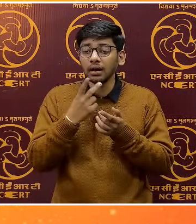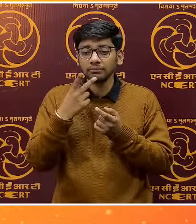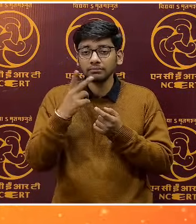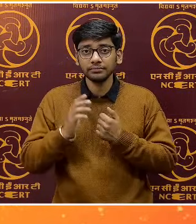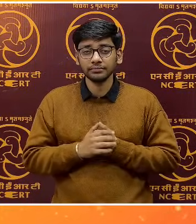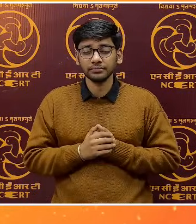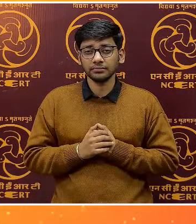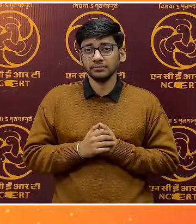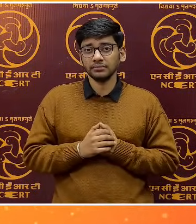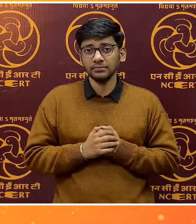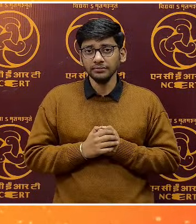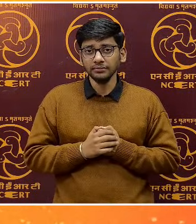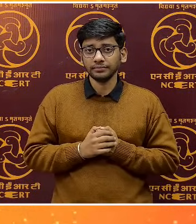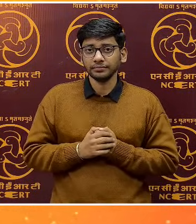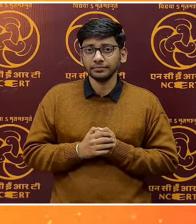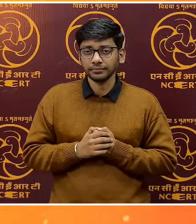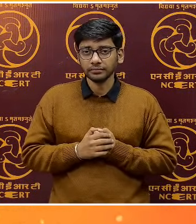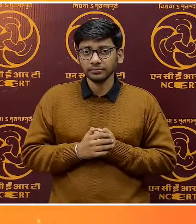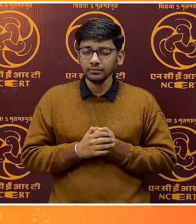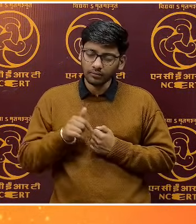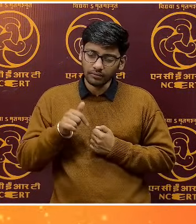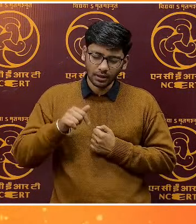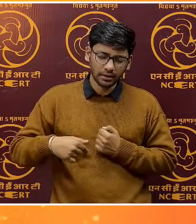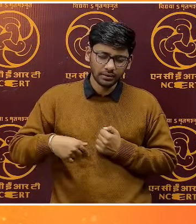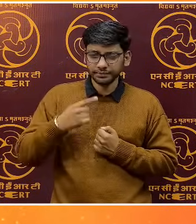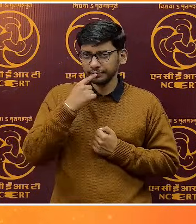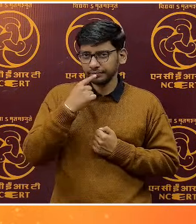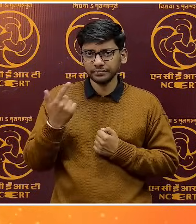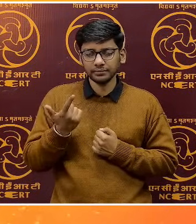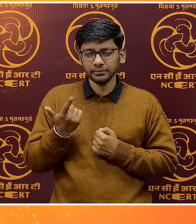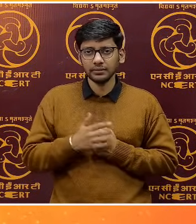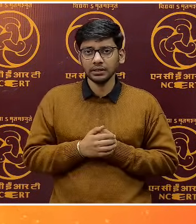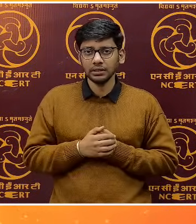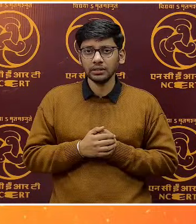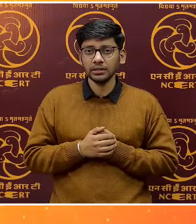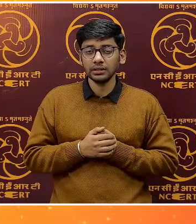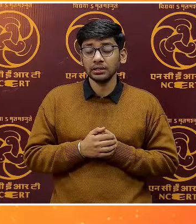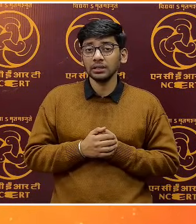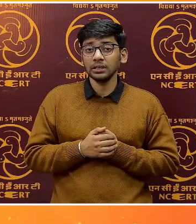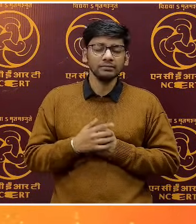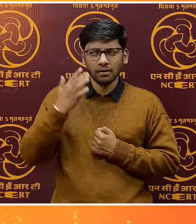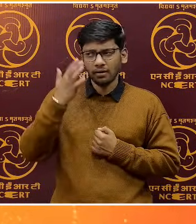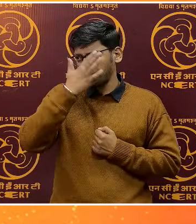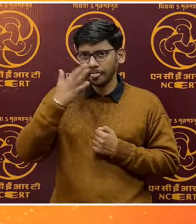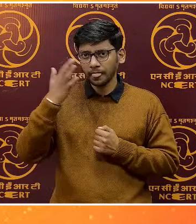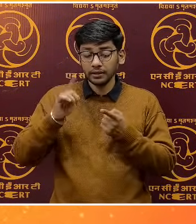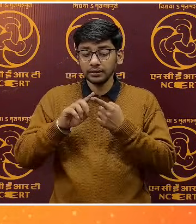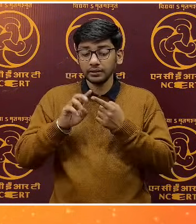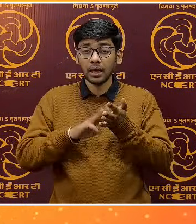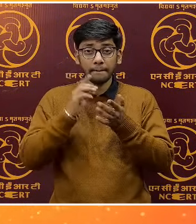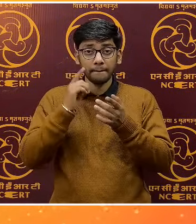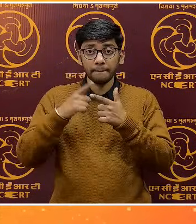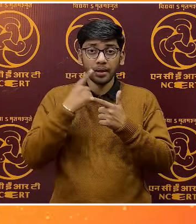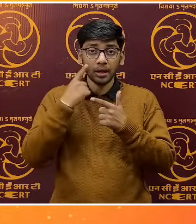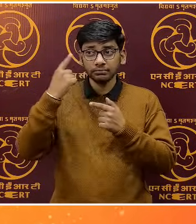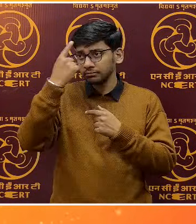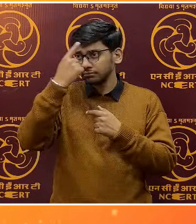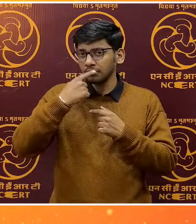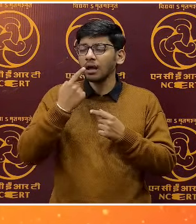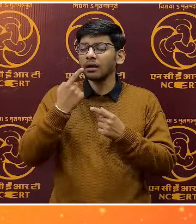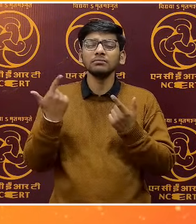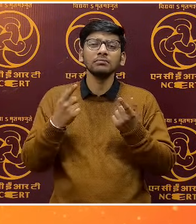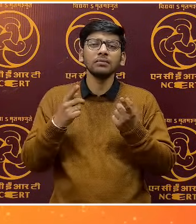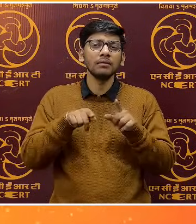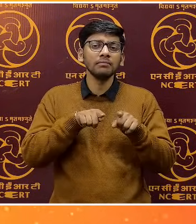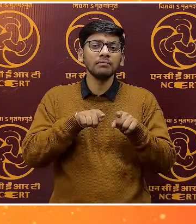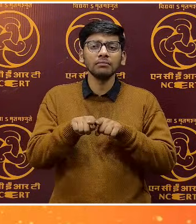A. Okay, now ma'am, I can see some sort of emoji also in front of that A. What is that emoji?